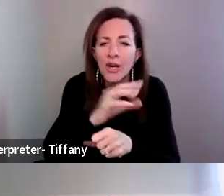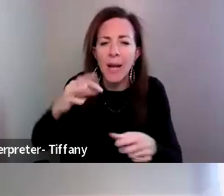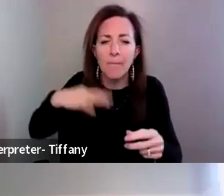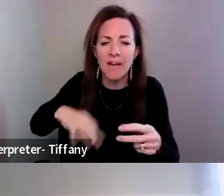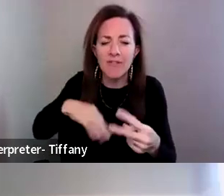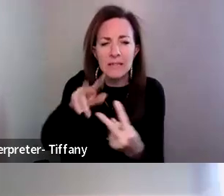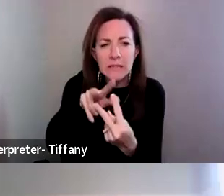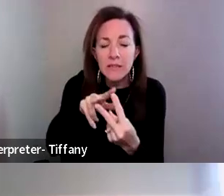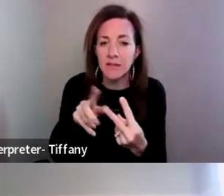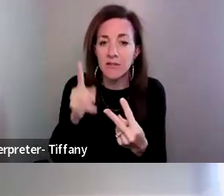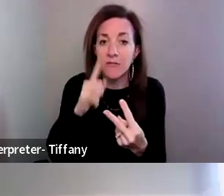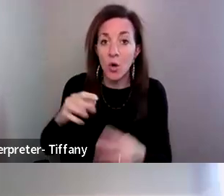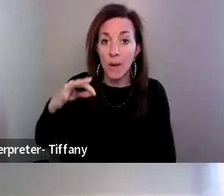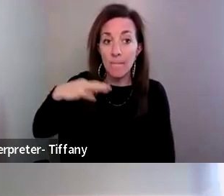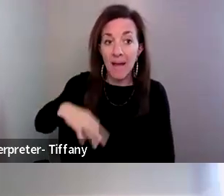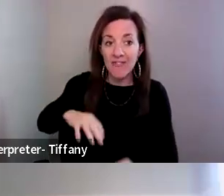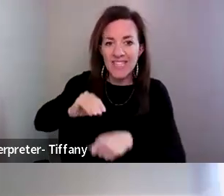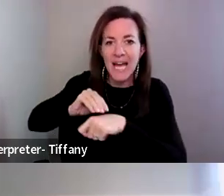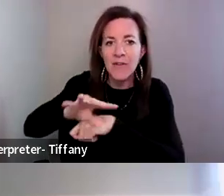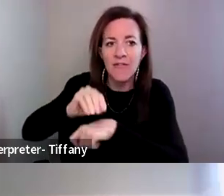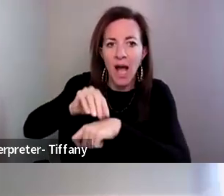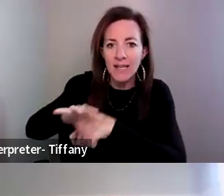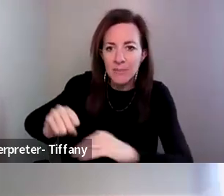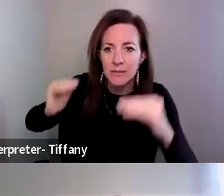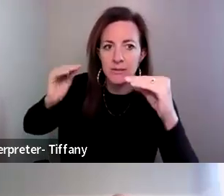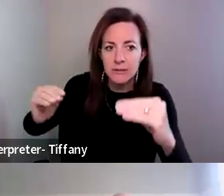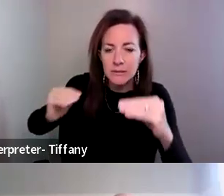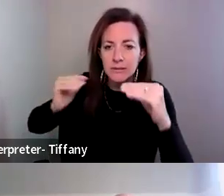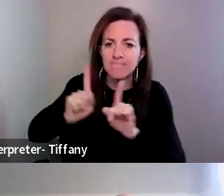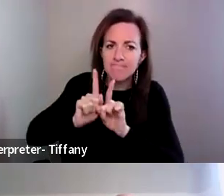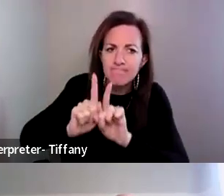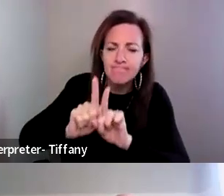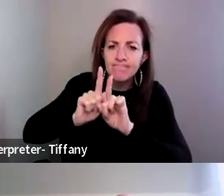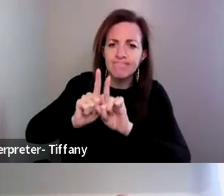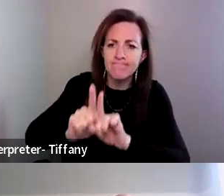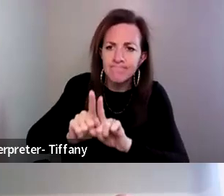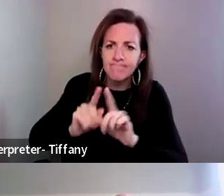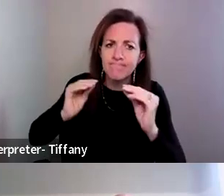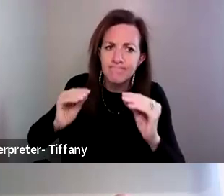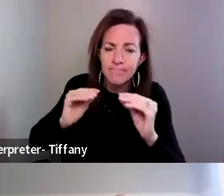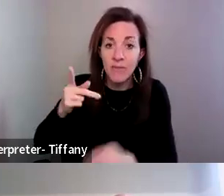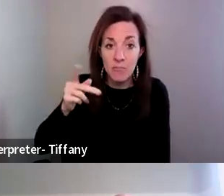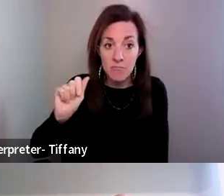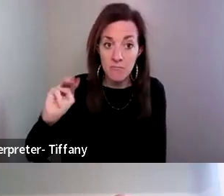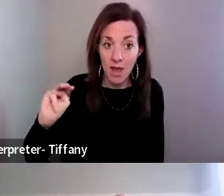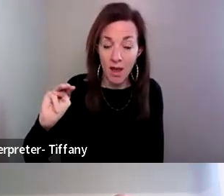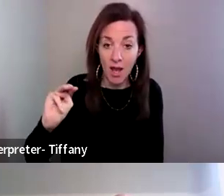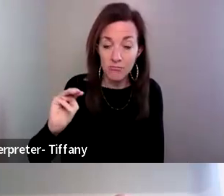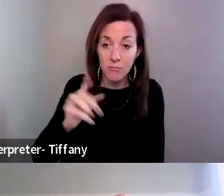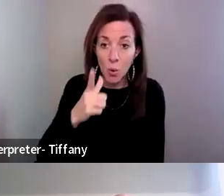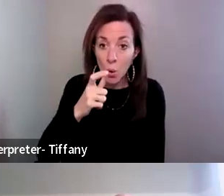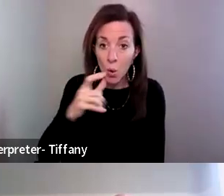benefits to do some benefits advisement and to kind of walk alongside Pam, who is our